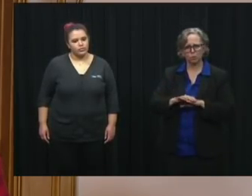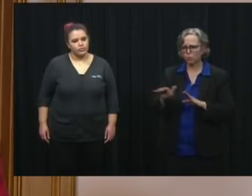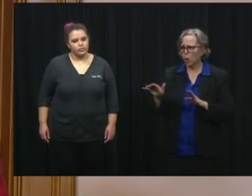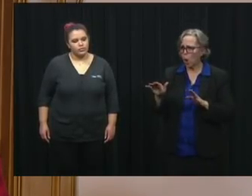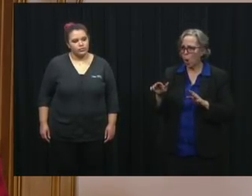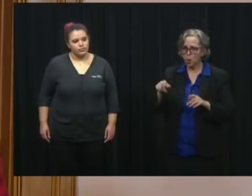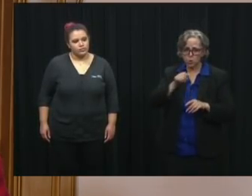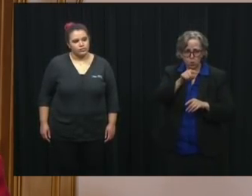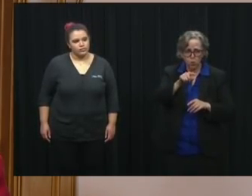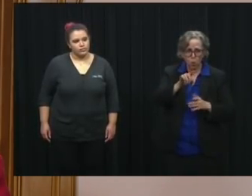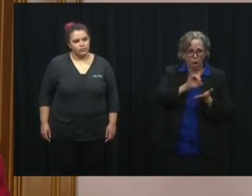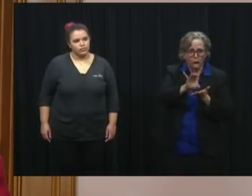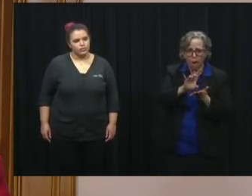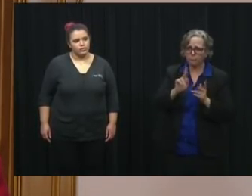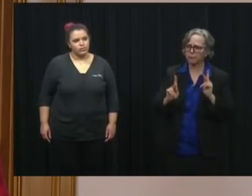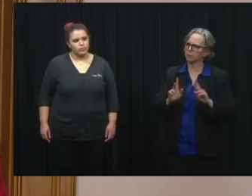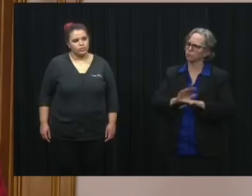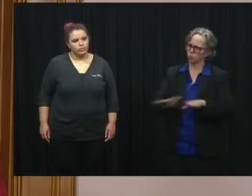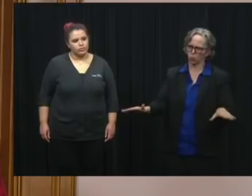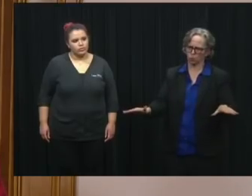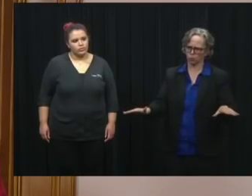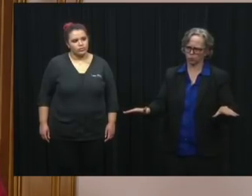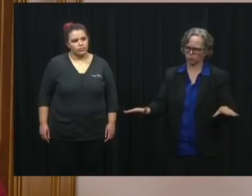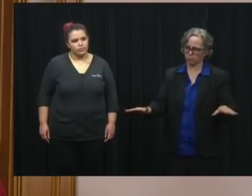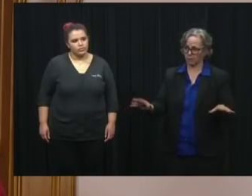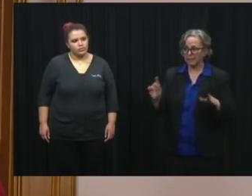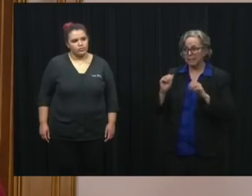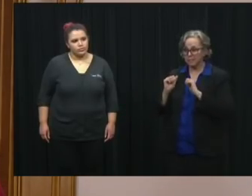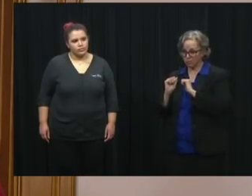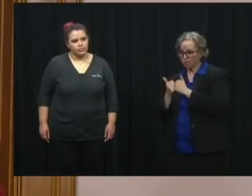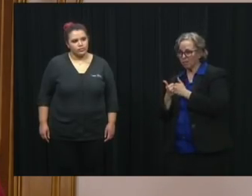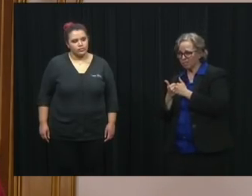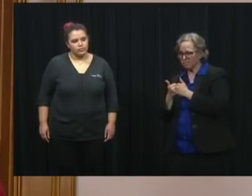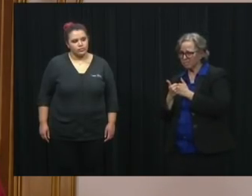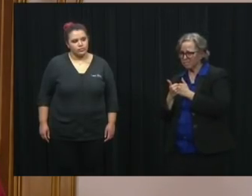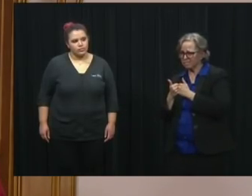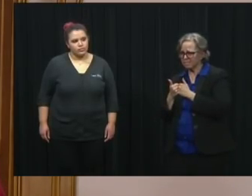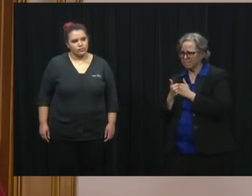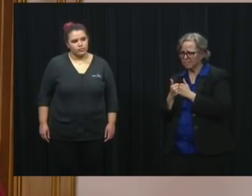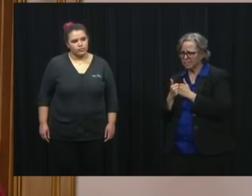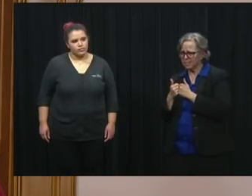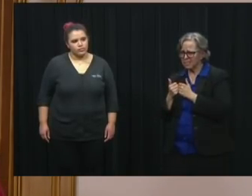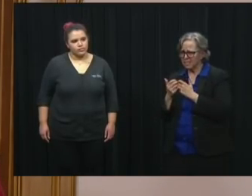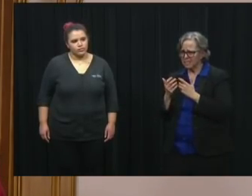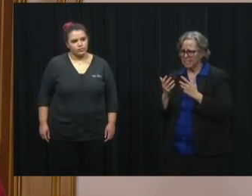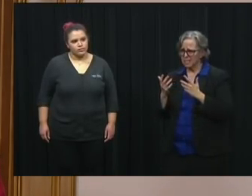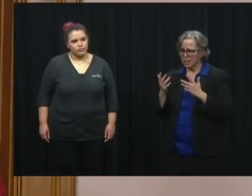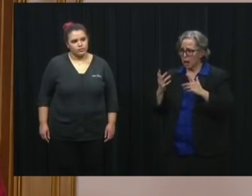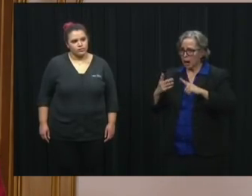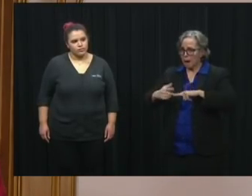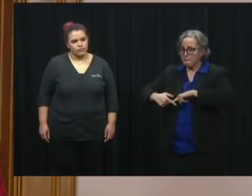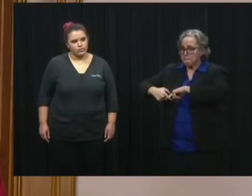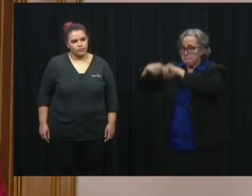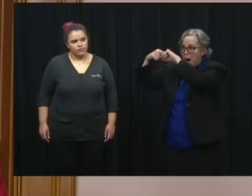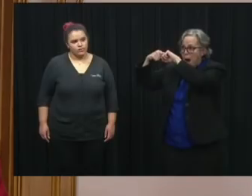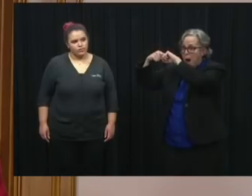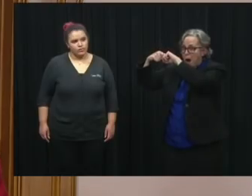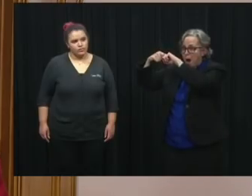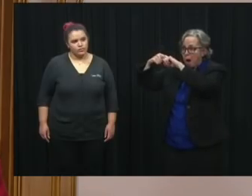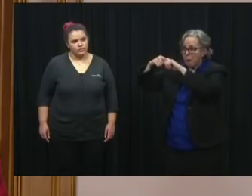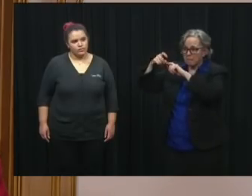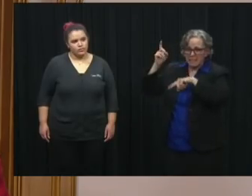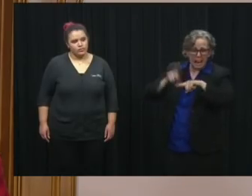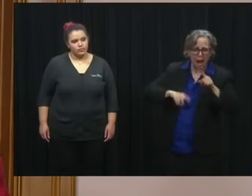One of the challenges is making a complete stop on evictions. Is that evictions can be